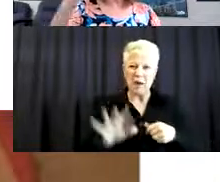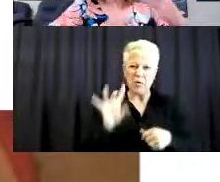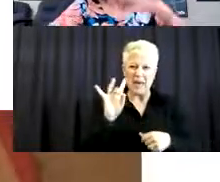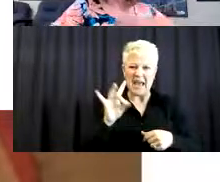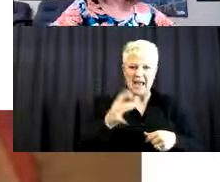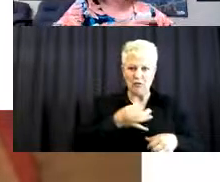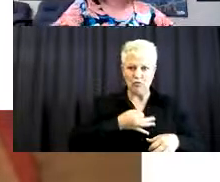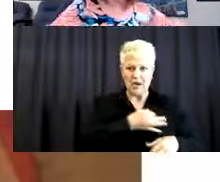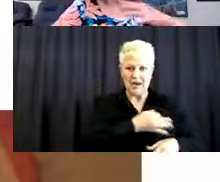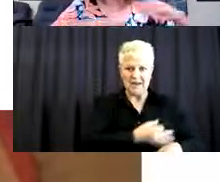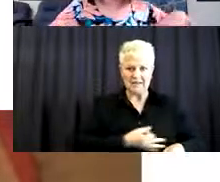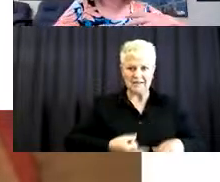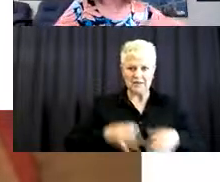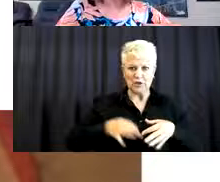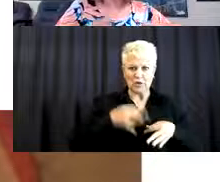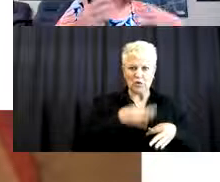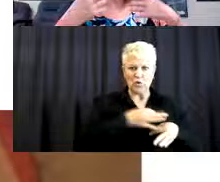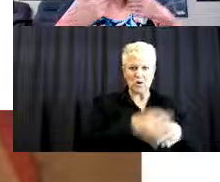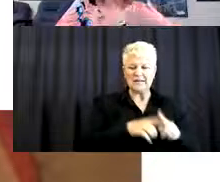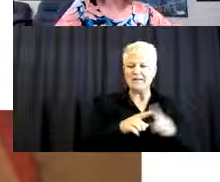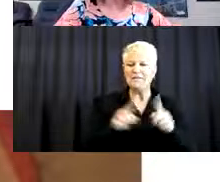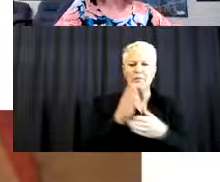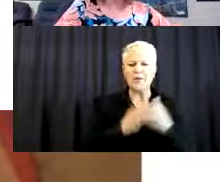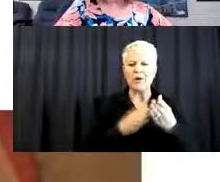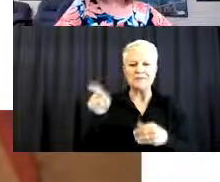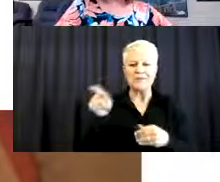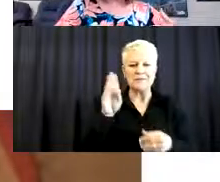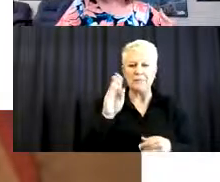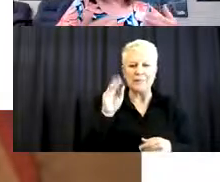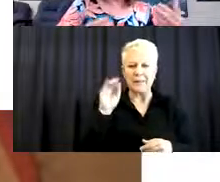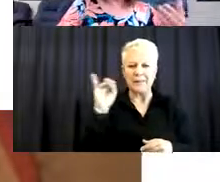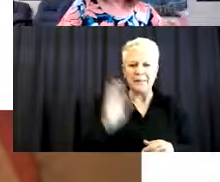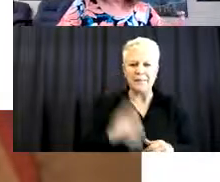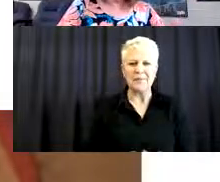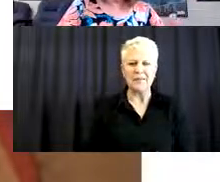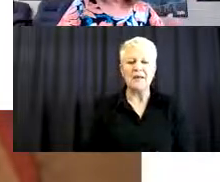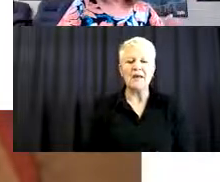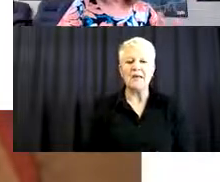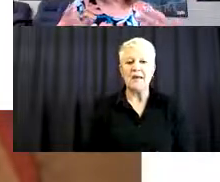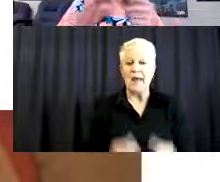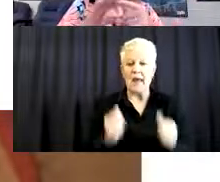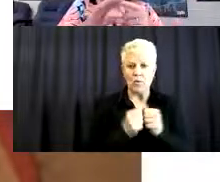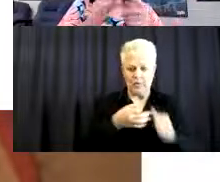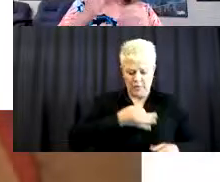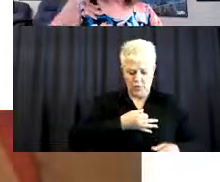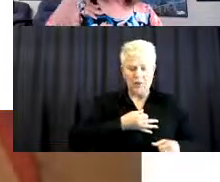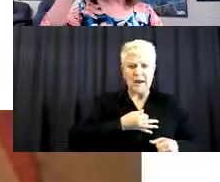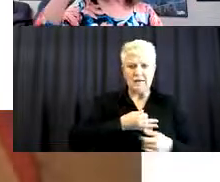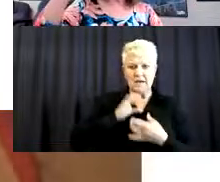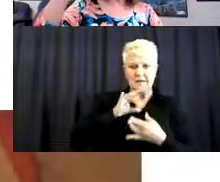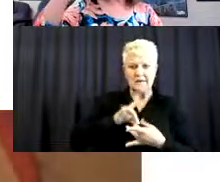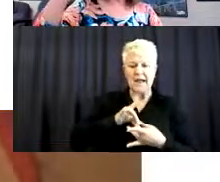them sewn on the whole different parts of this bib. And on these rings are attached